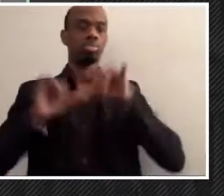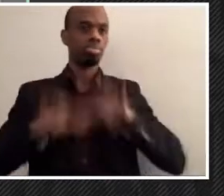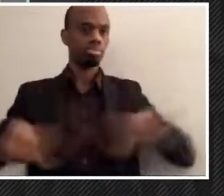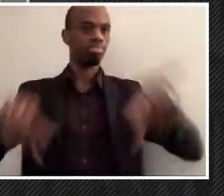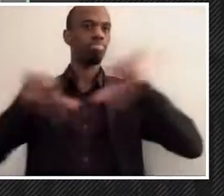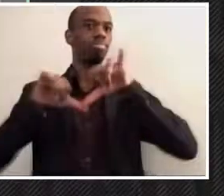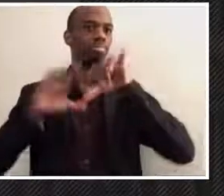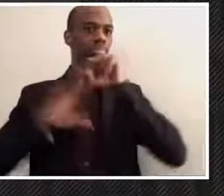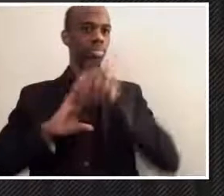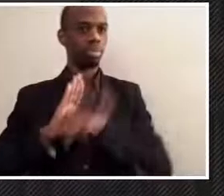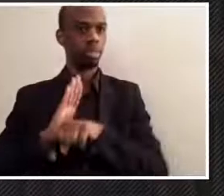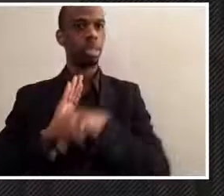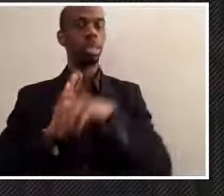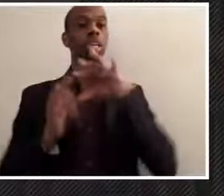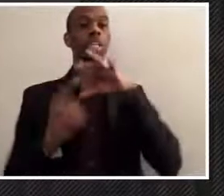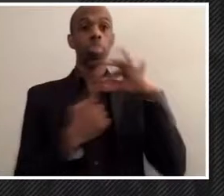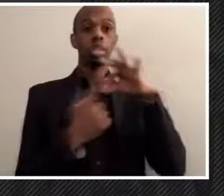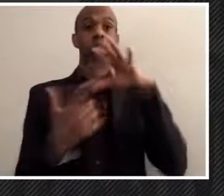criminal legal system.